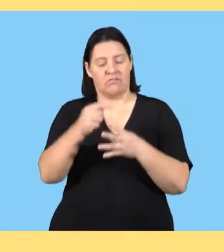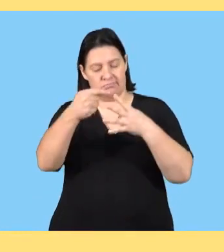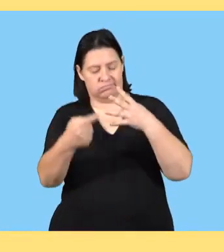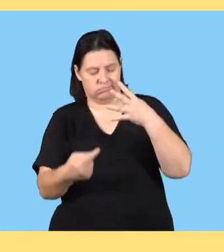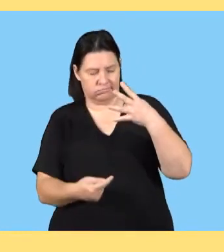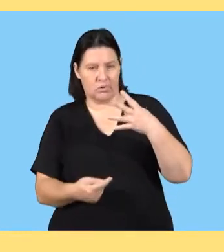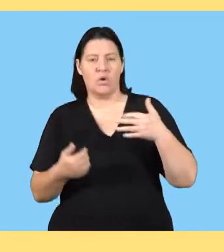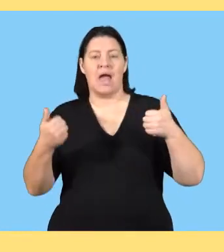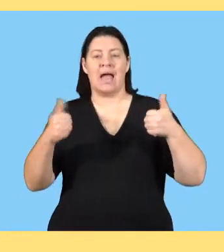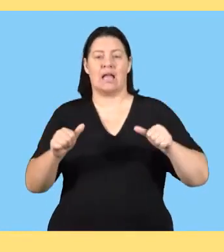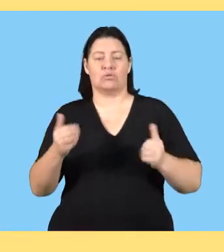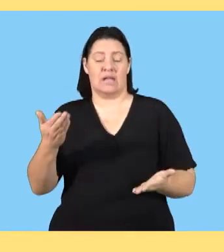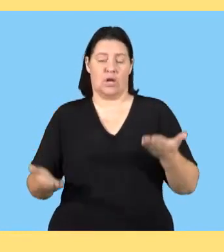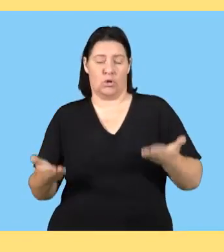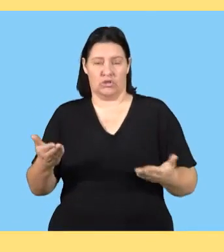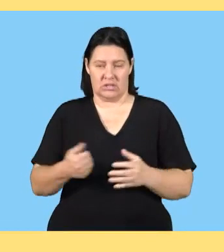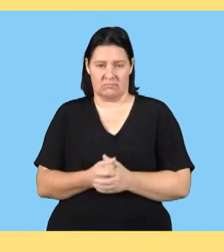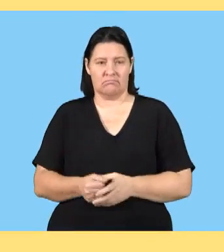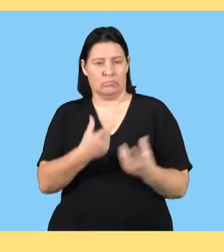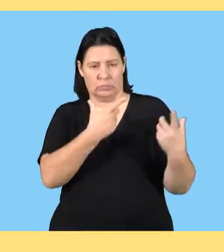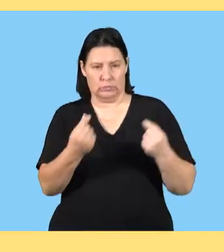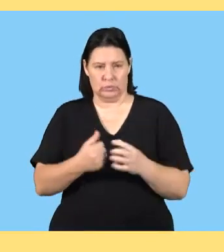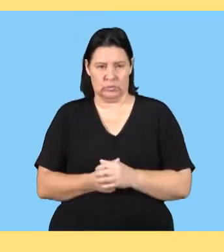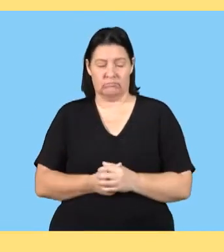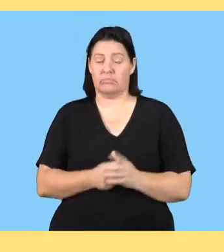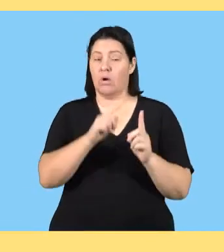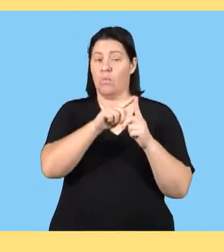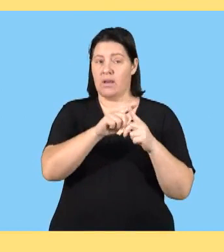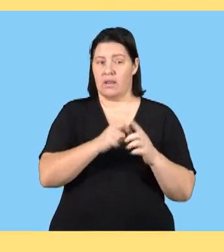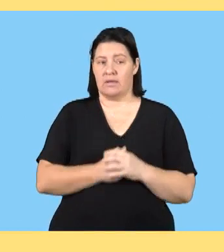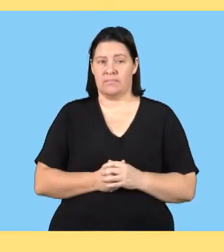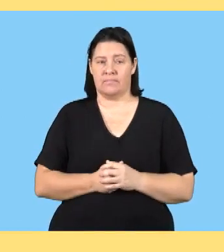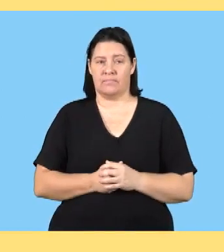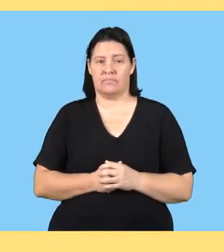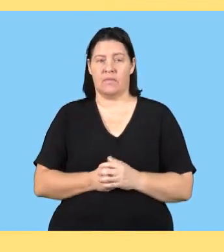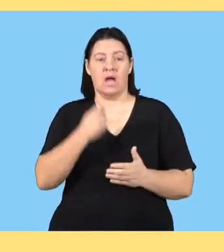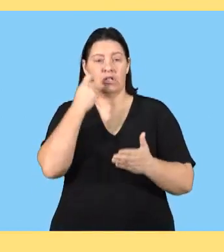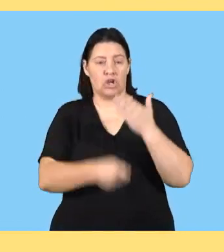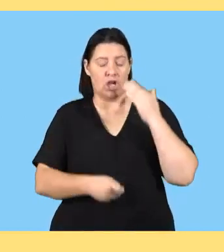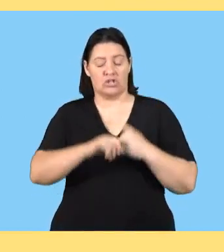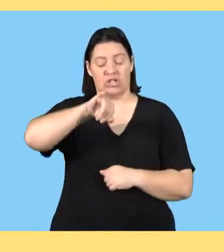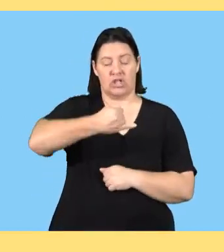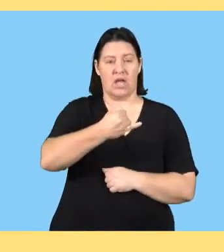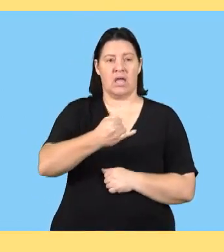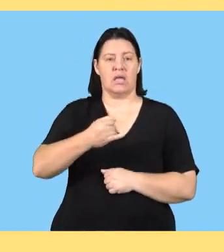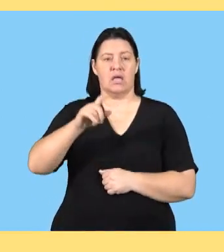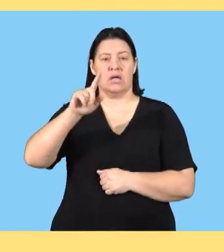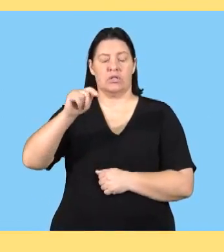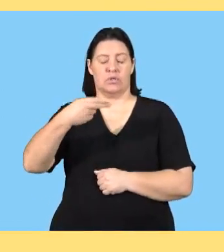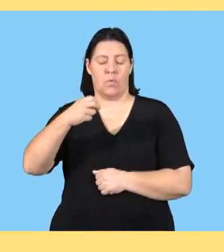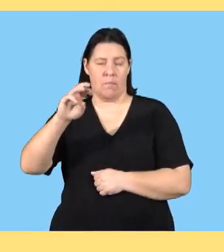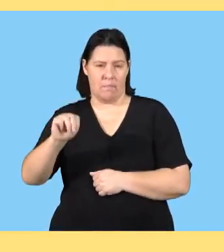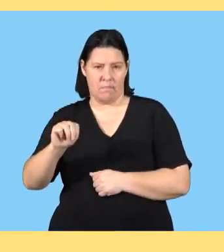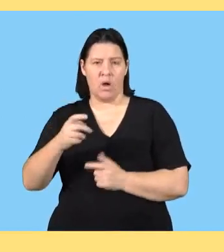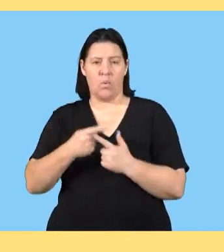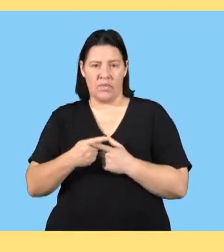following transactions on the accounting equation. Let's quickly do that. Number 1, charged J. Tom a debtor with